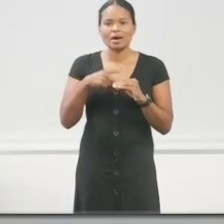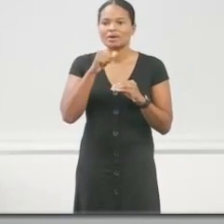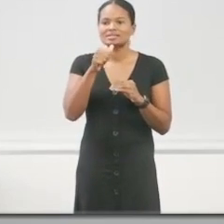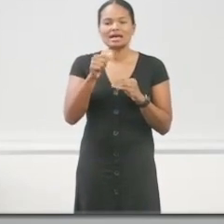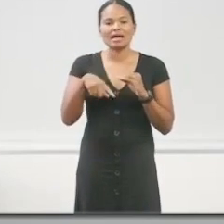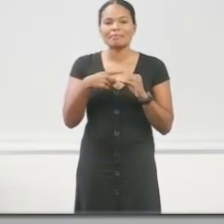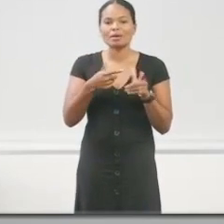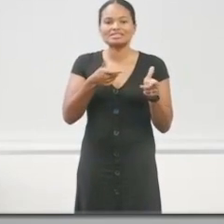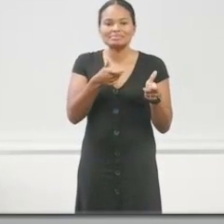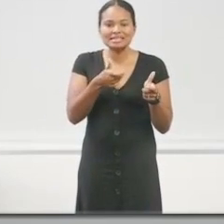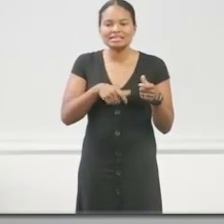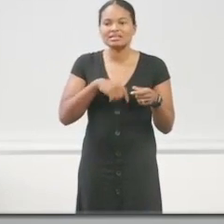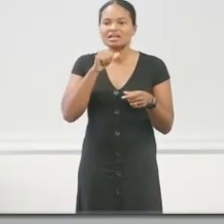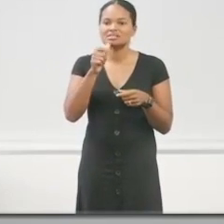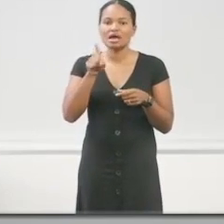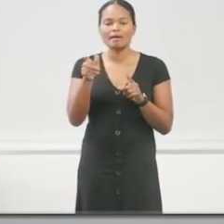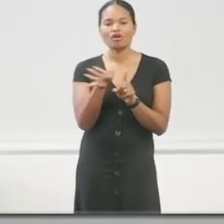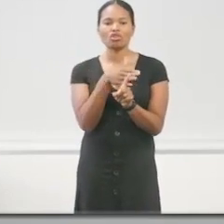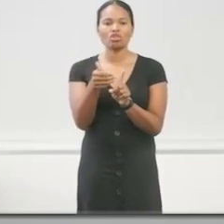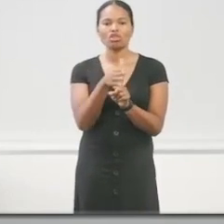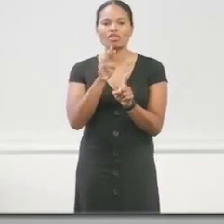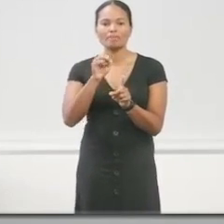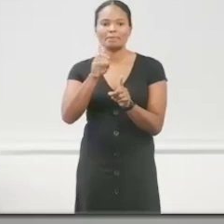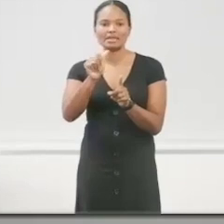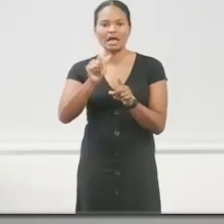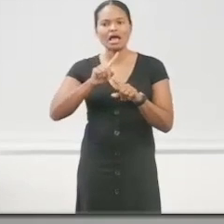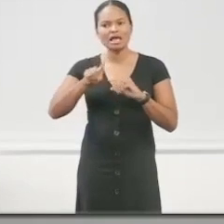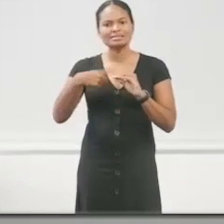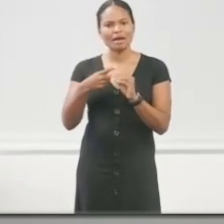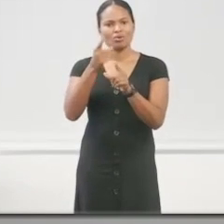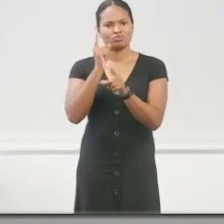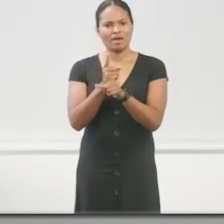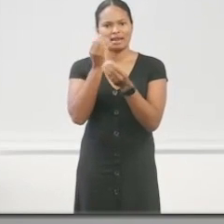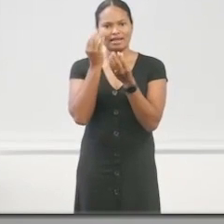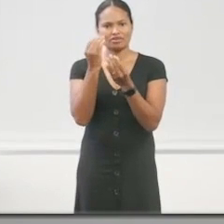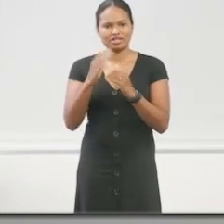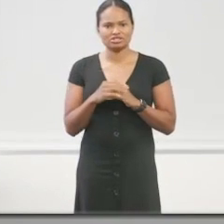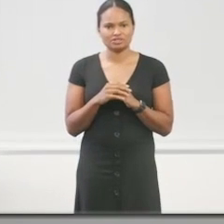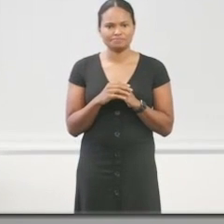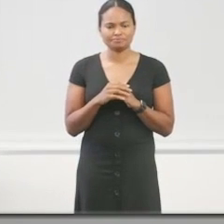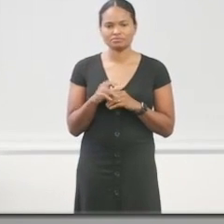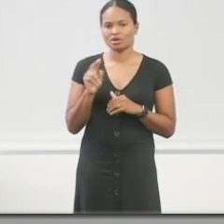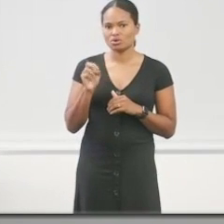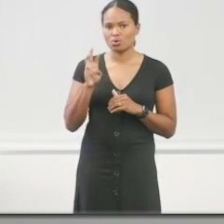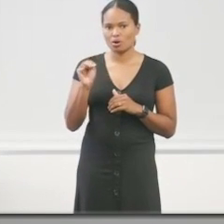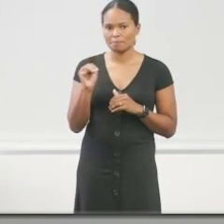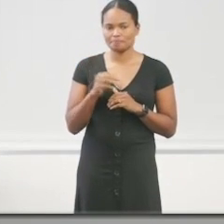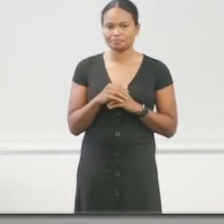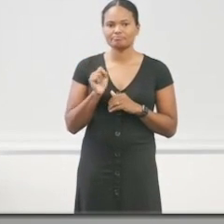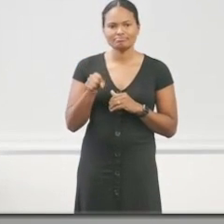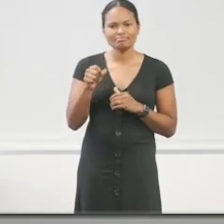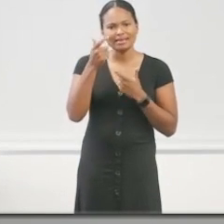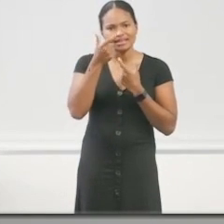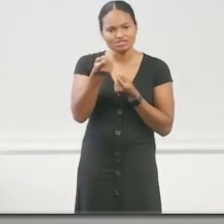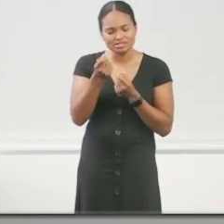not about placating the media, it's about getting it right. Yeah, it's interesting because one of the